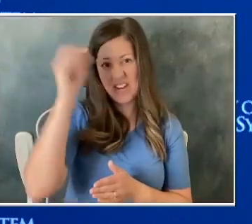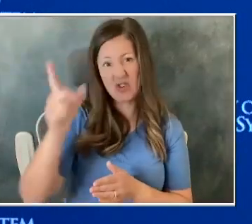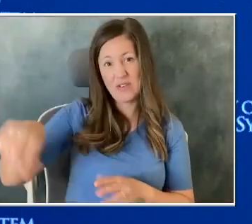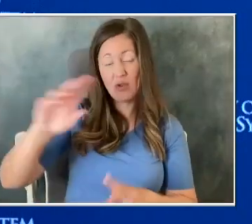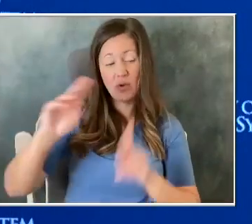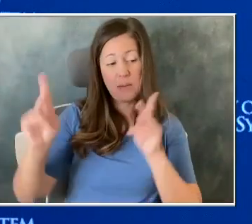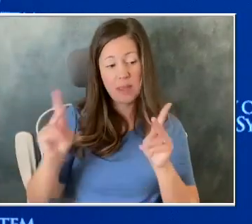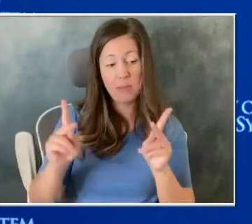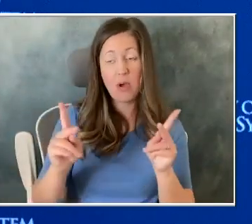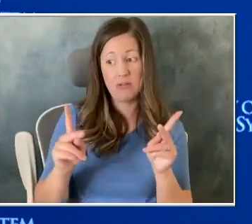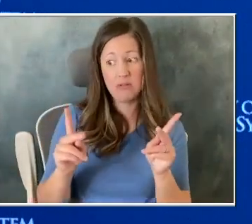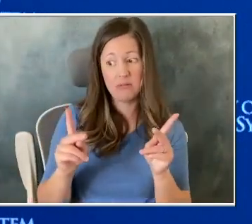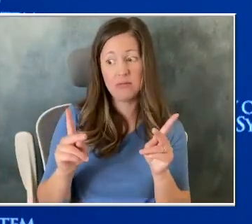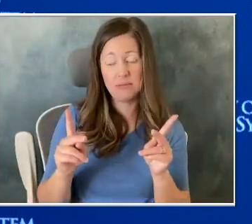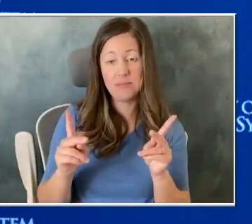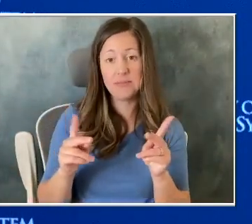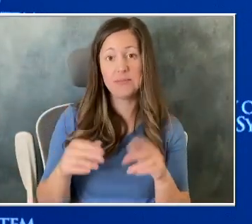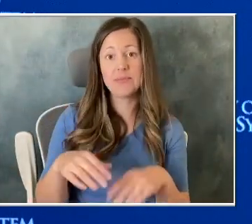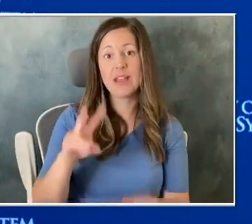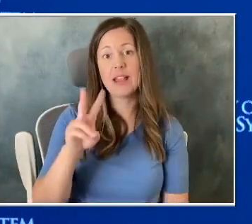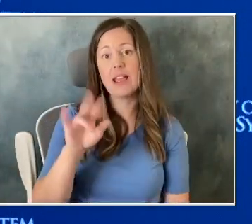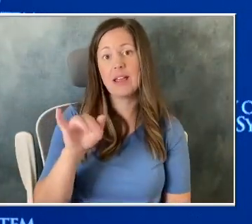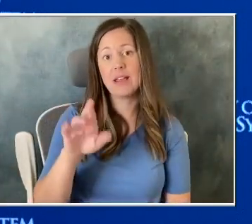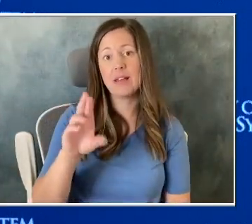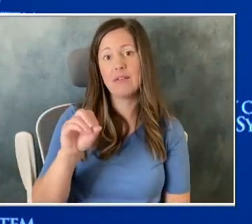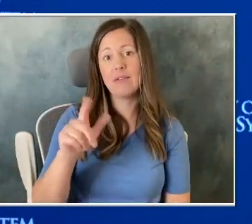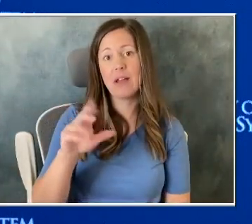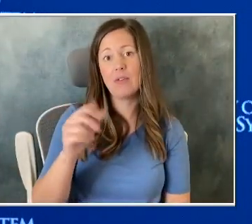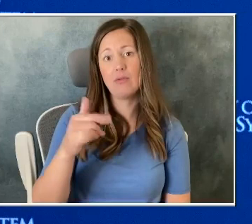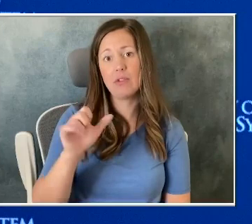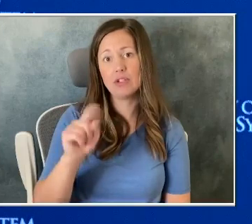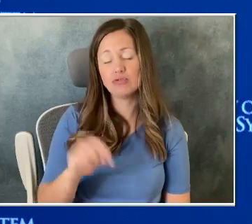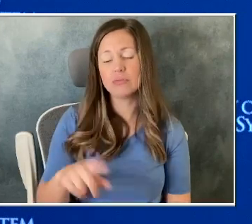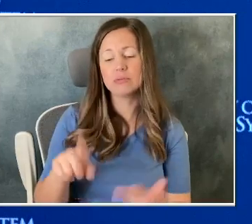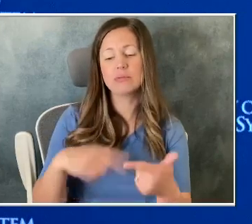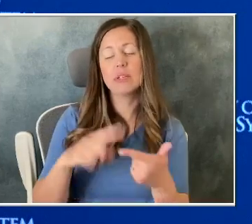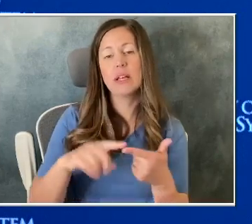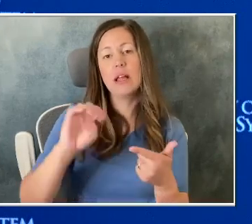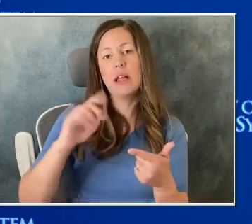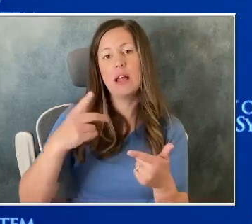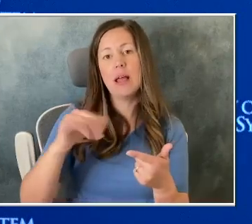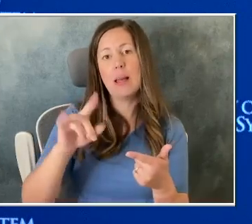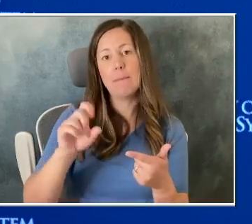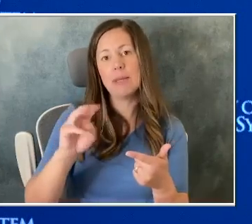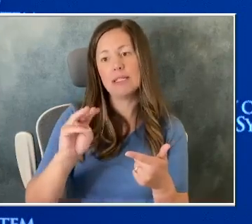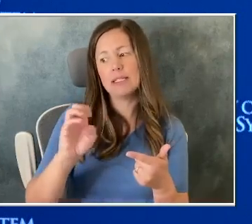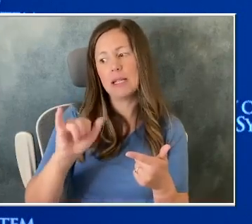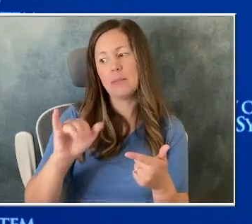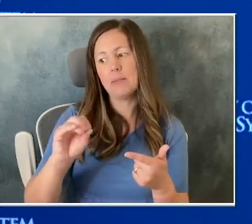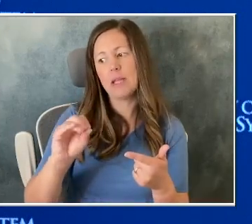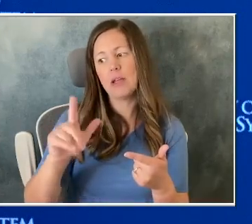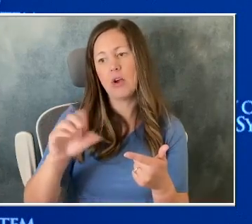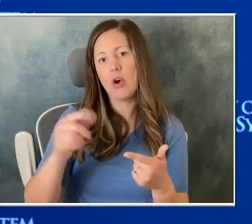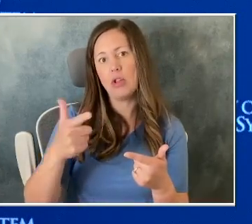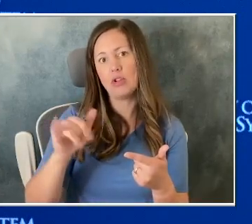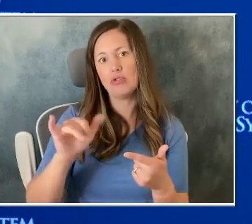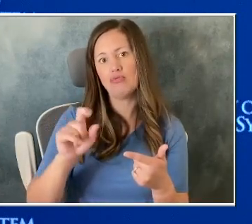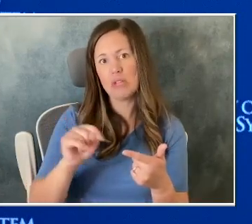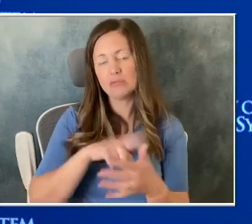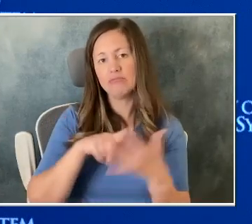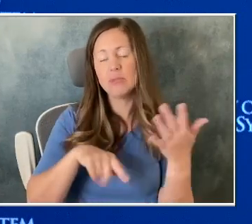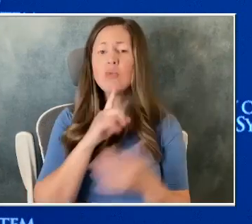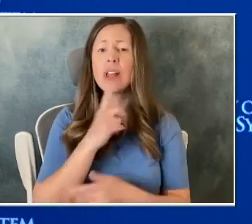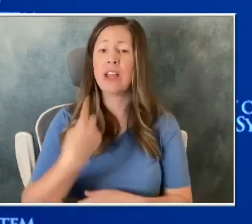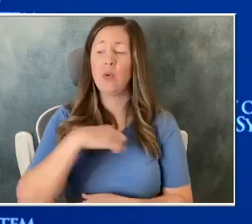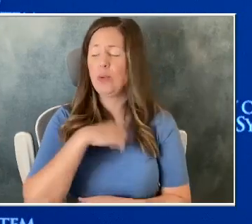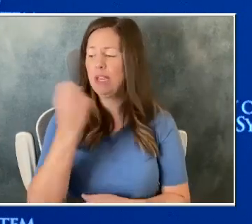science, such as virologists, immunologists, epidemiologists, we do understand that the best theory out